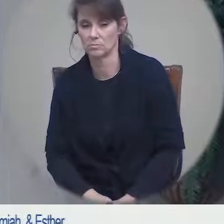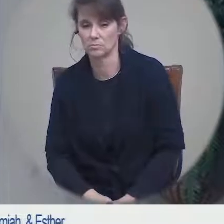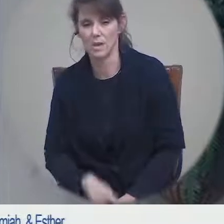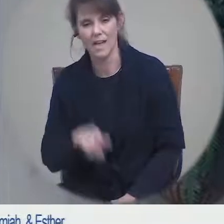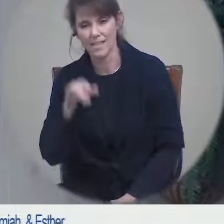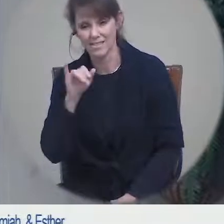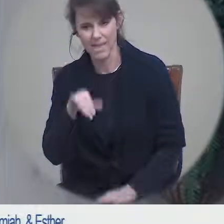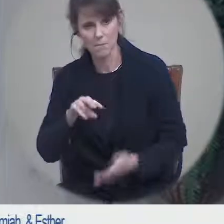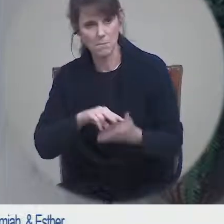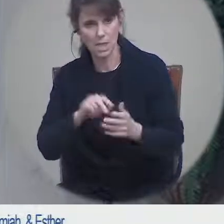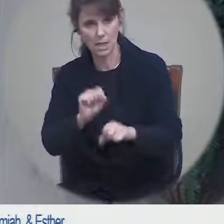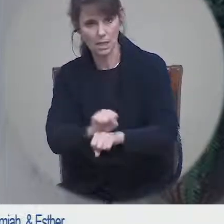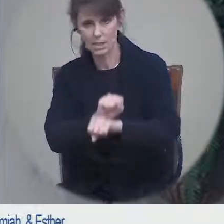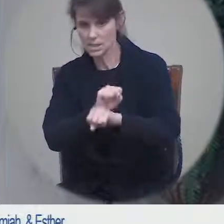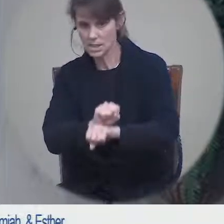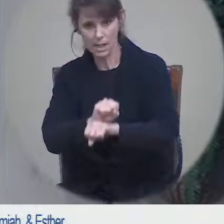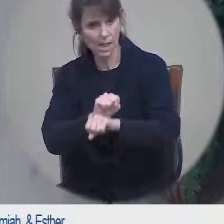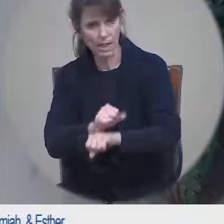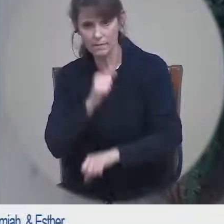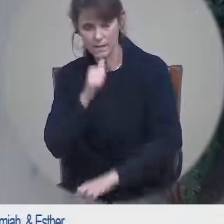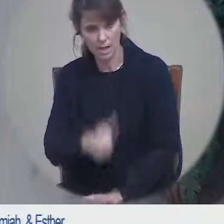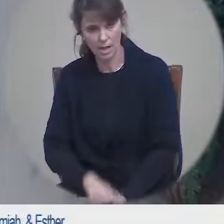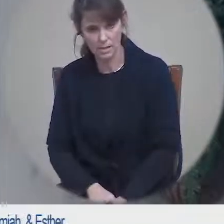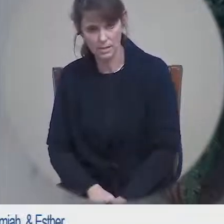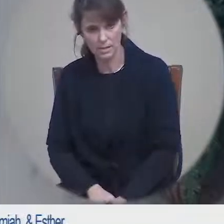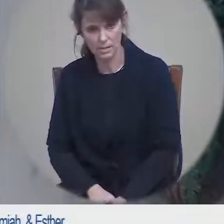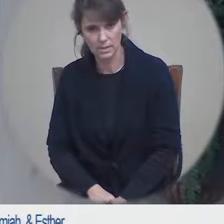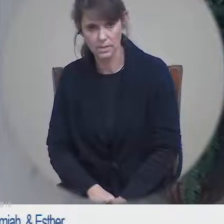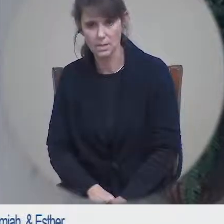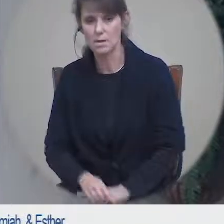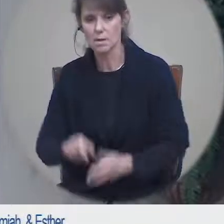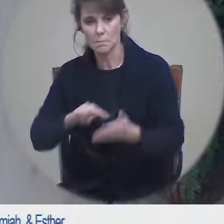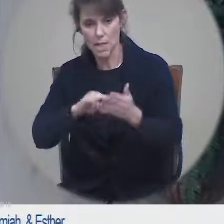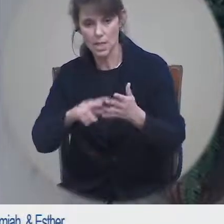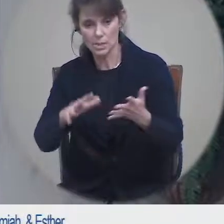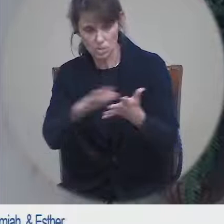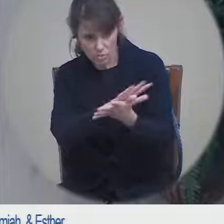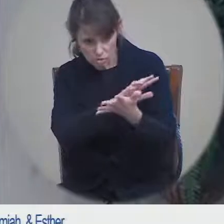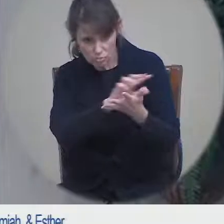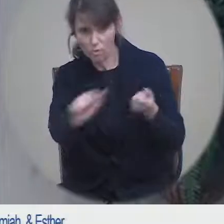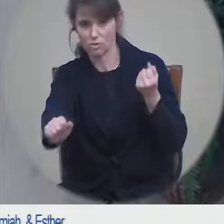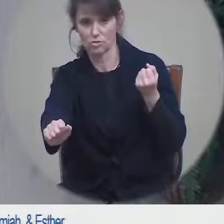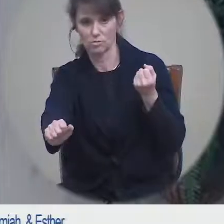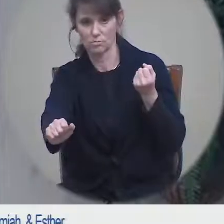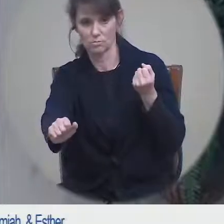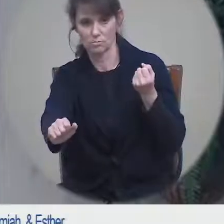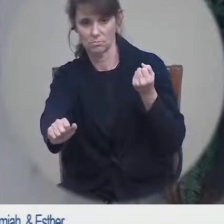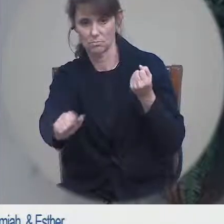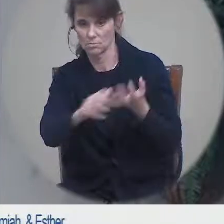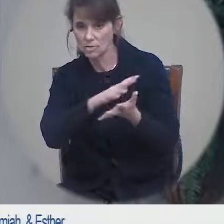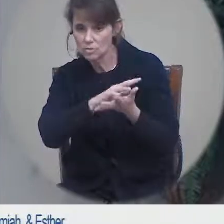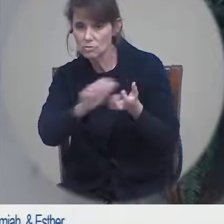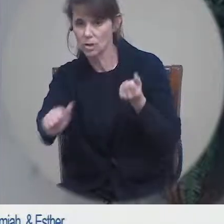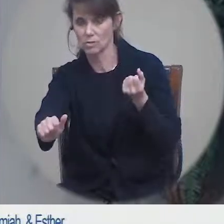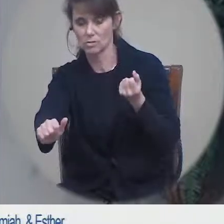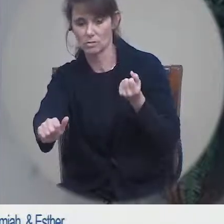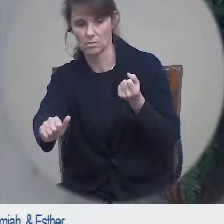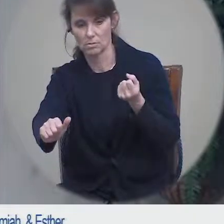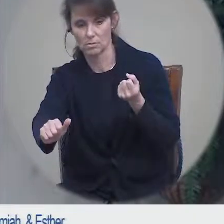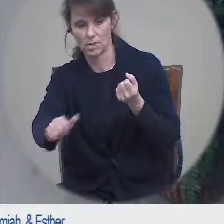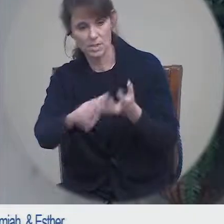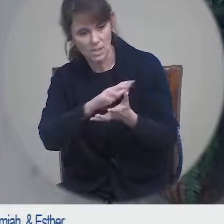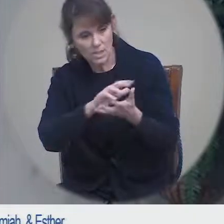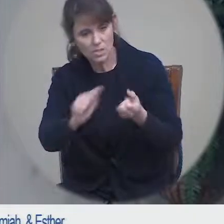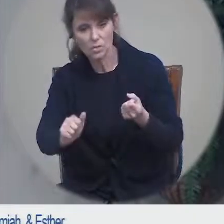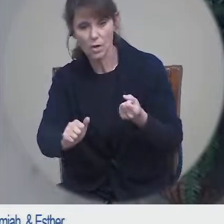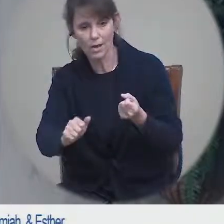there. Looking at the 3 terms there, he was talking about the destruction of God's people that remained in Persia. Destroyed,